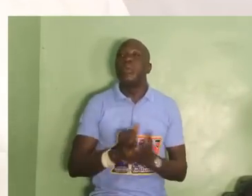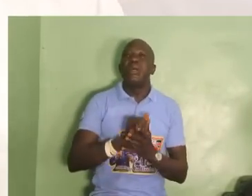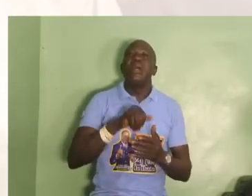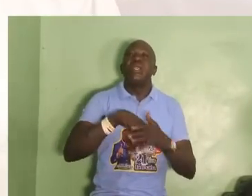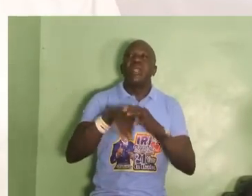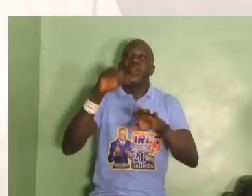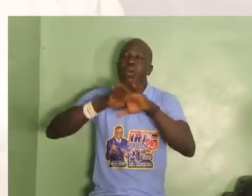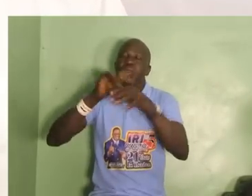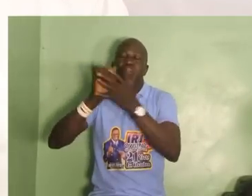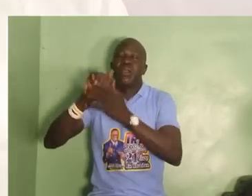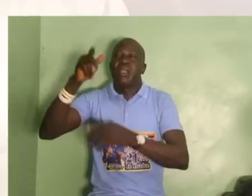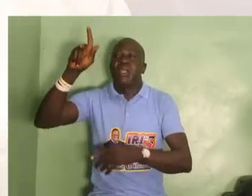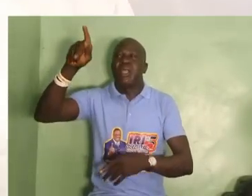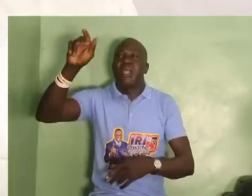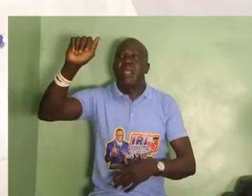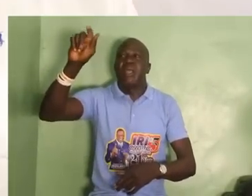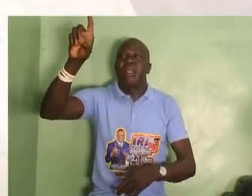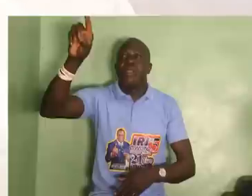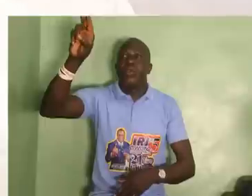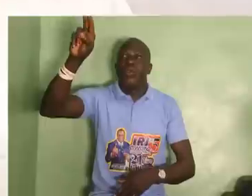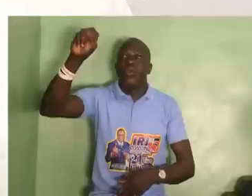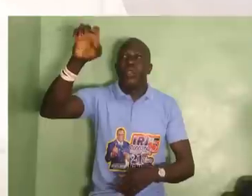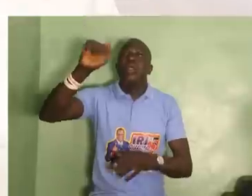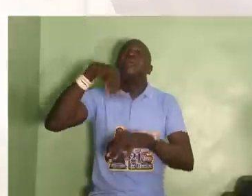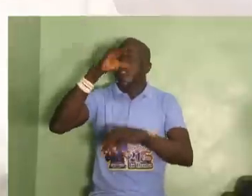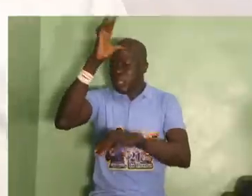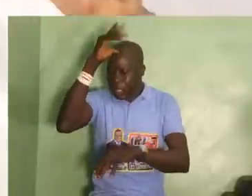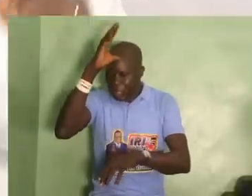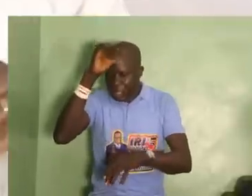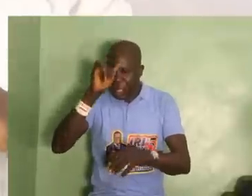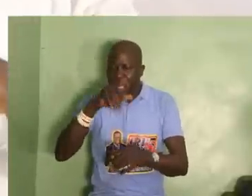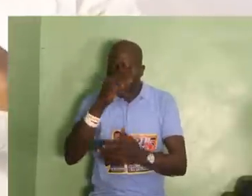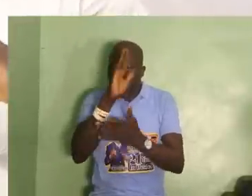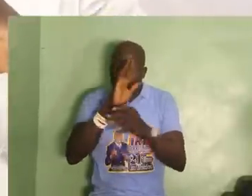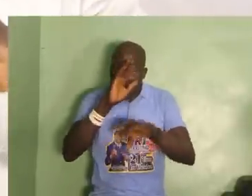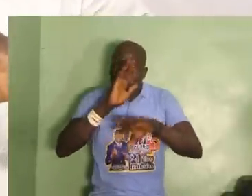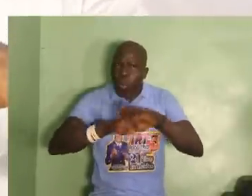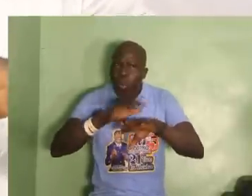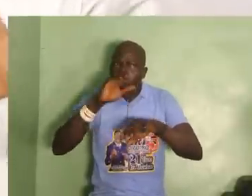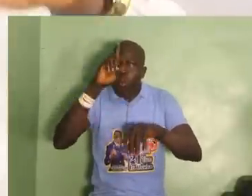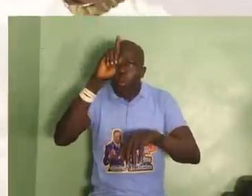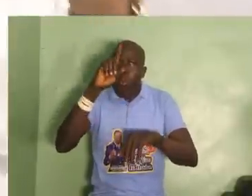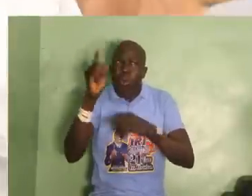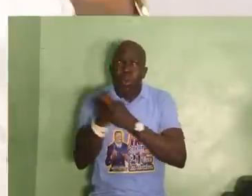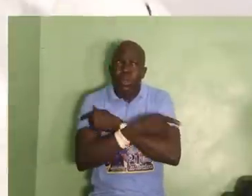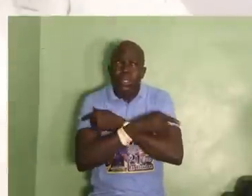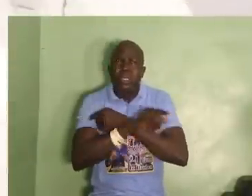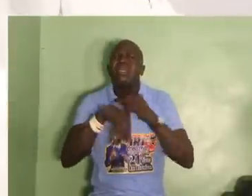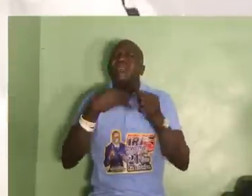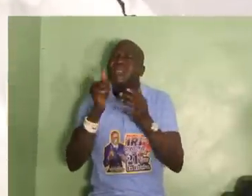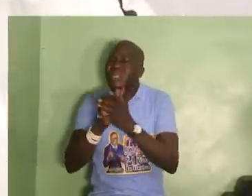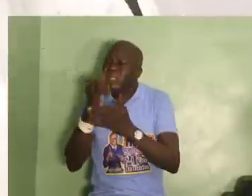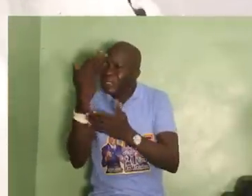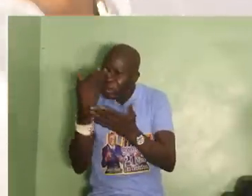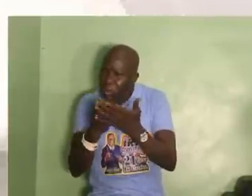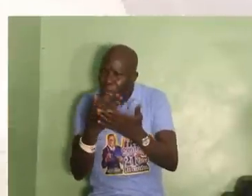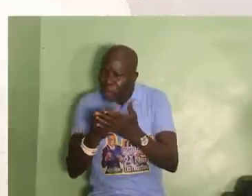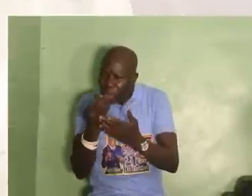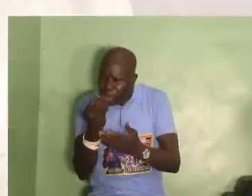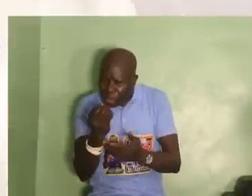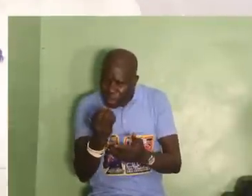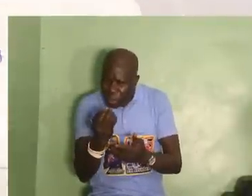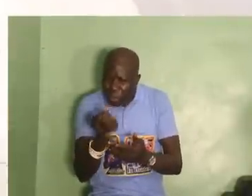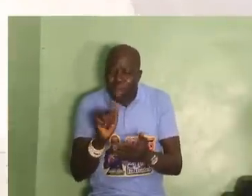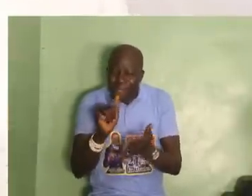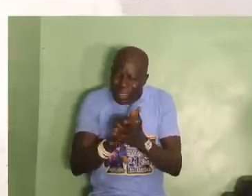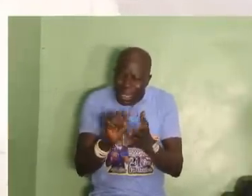Lusso." That they say Baba should be on the show. What's your panic? You can't show so video this is going to show different. Why Baba